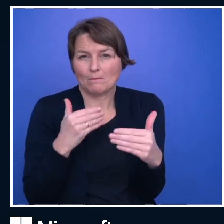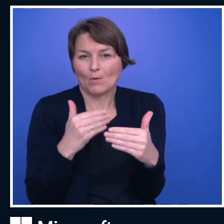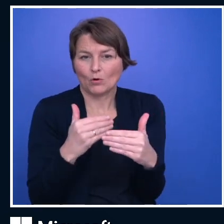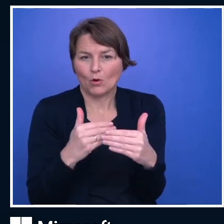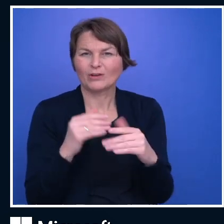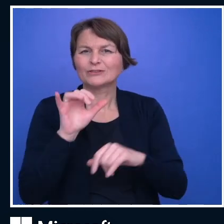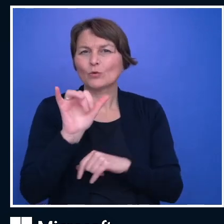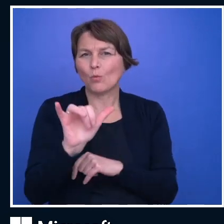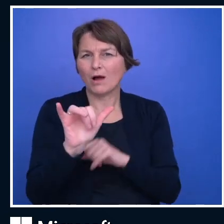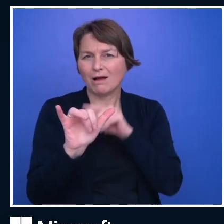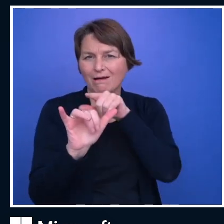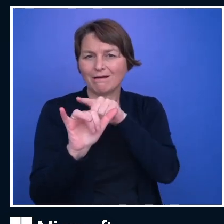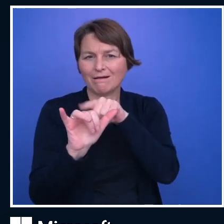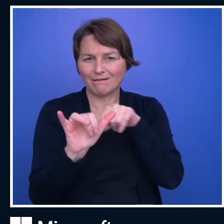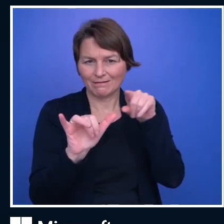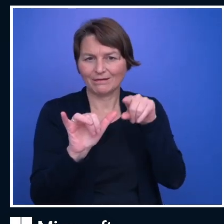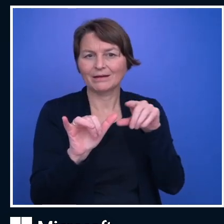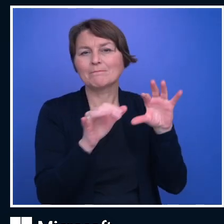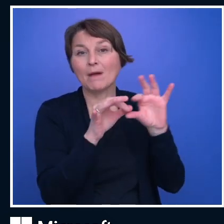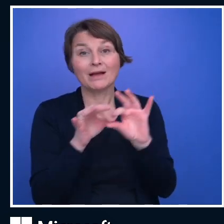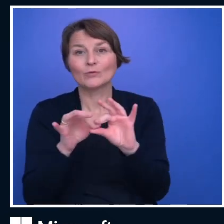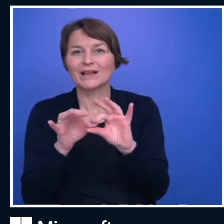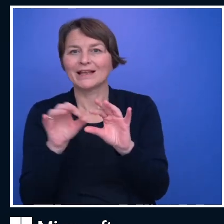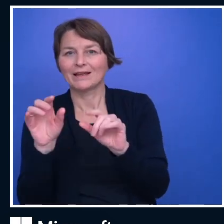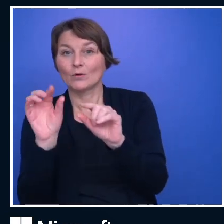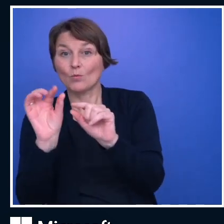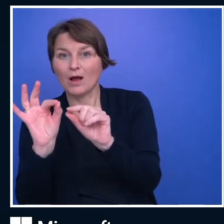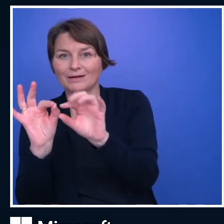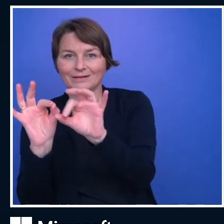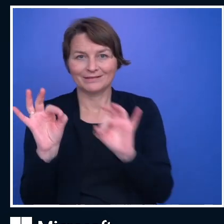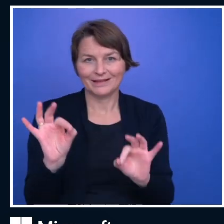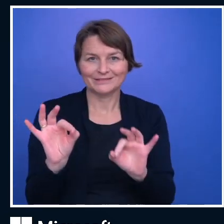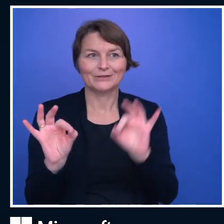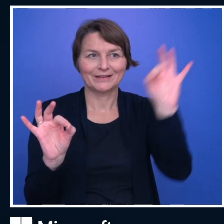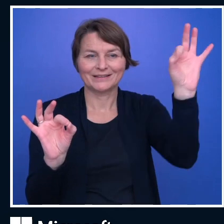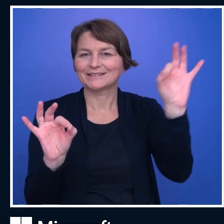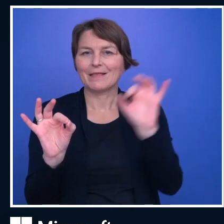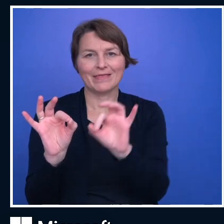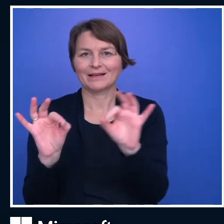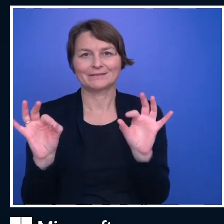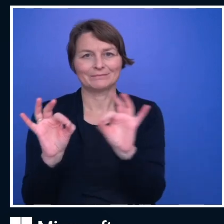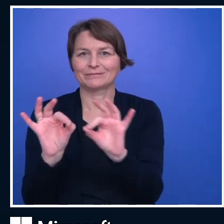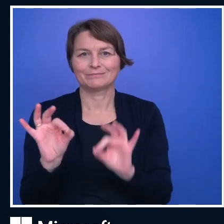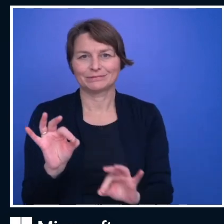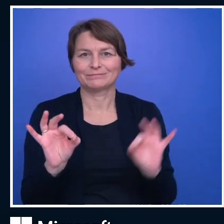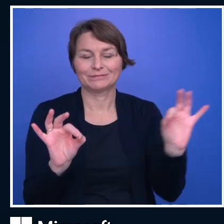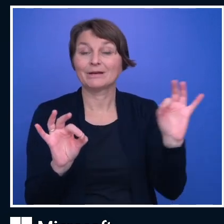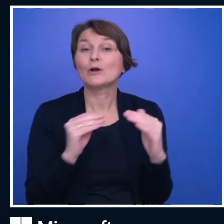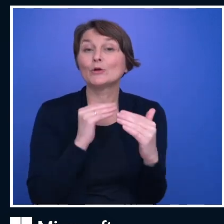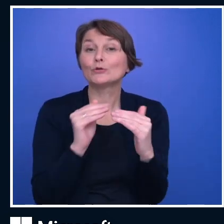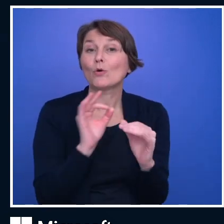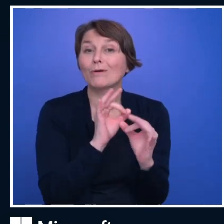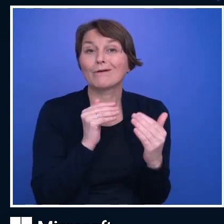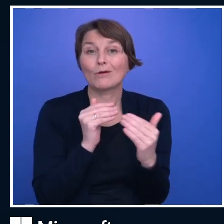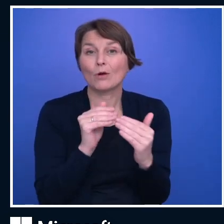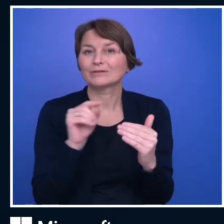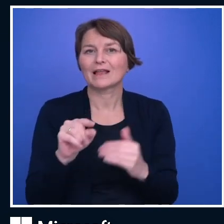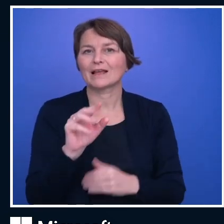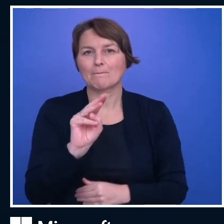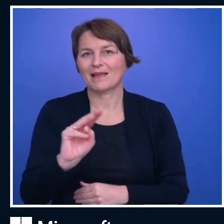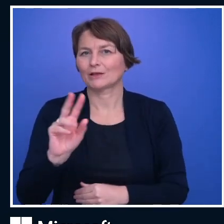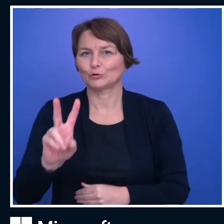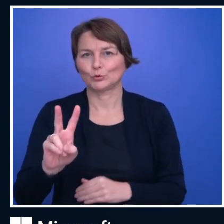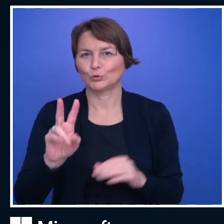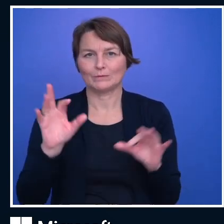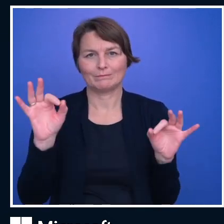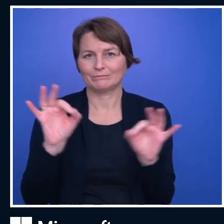to omega 1, and 1 belongs to omega 3, but none of the closest points belong to omega 2. Now, if you look at the